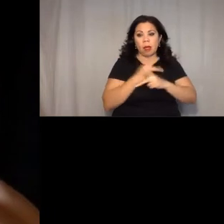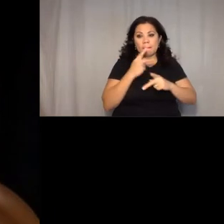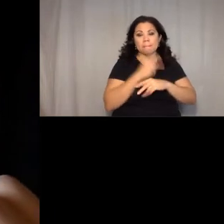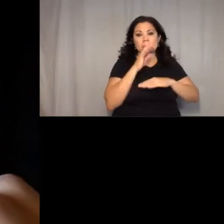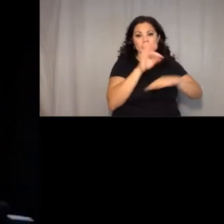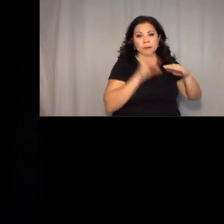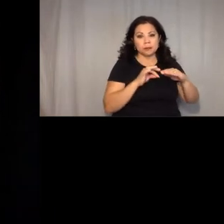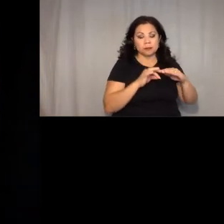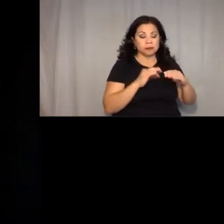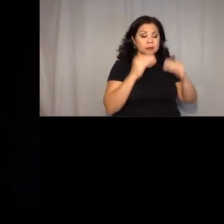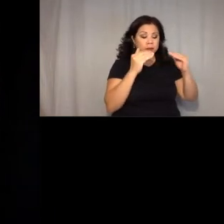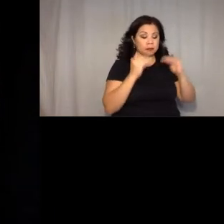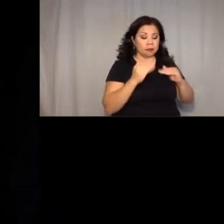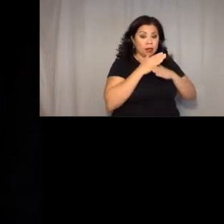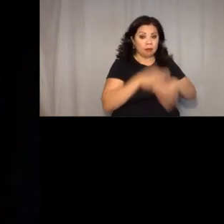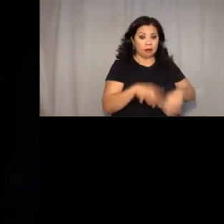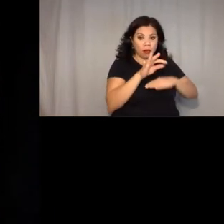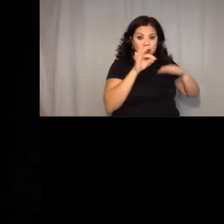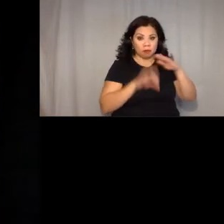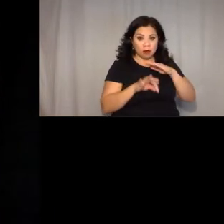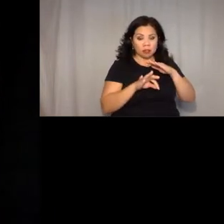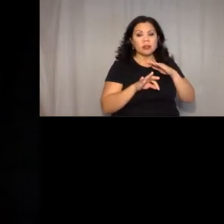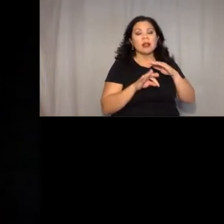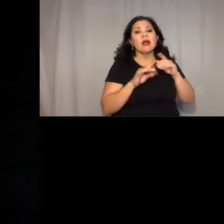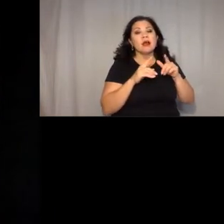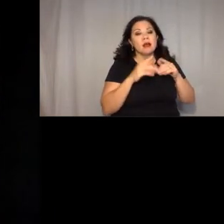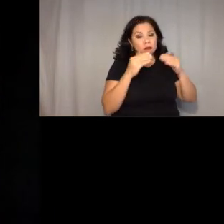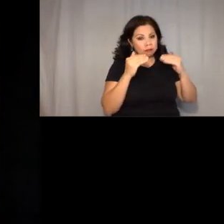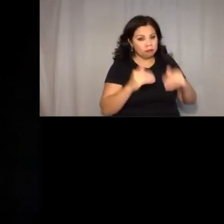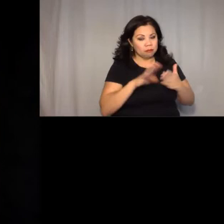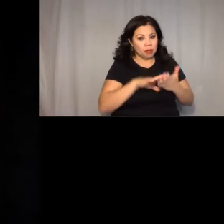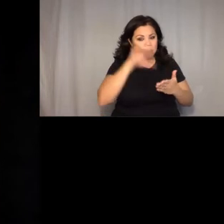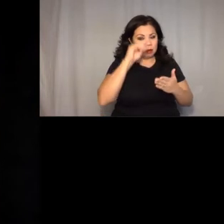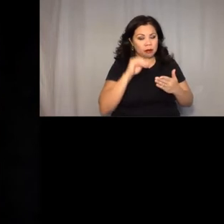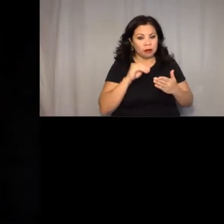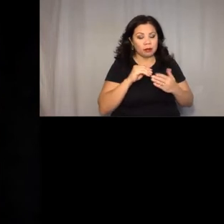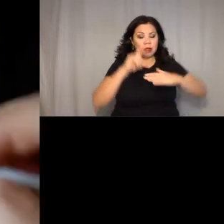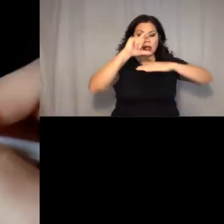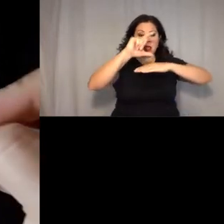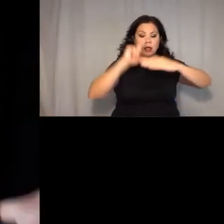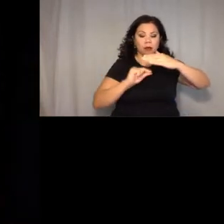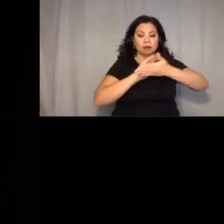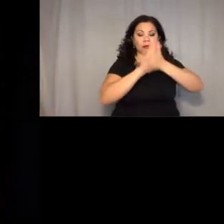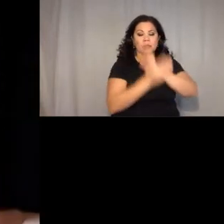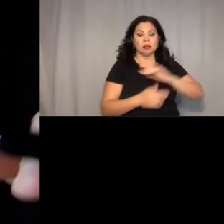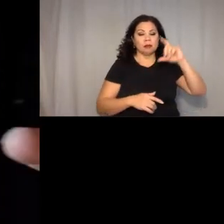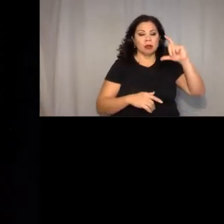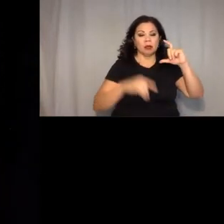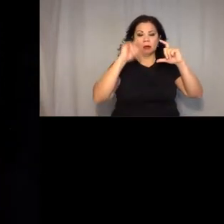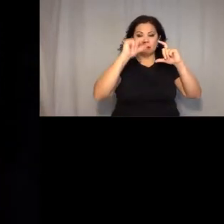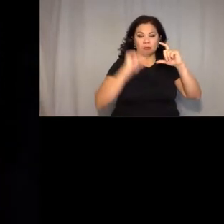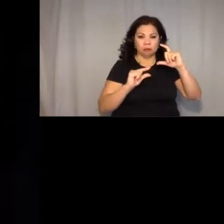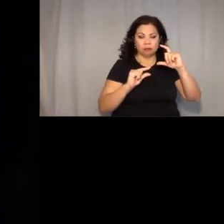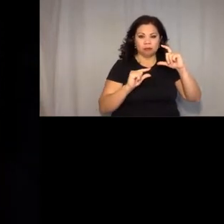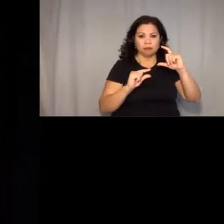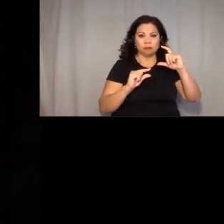fractions, then divide fractions. Then we'll learn how to change improper fractions to mixed numbers. So that is the order of the lesson for